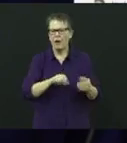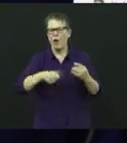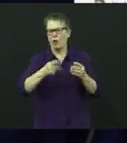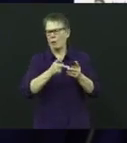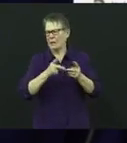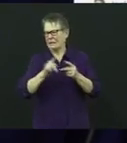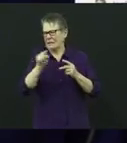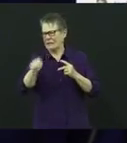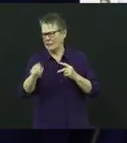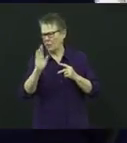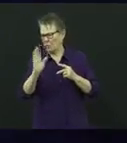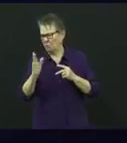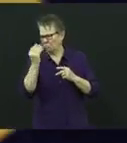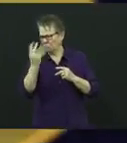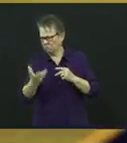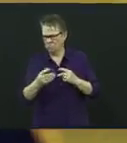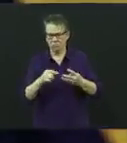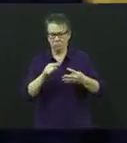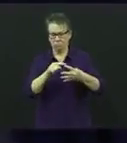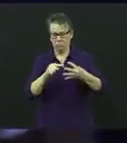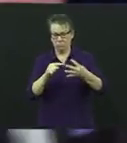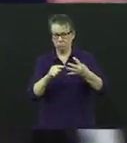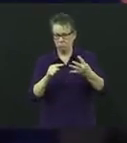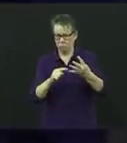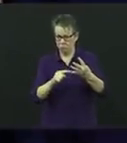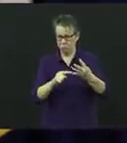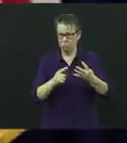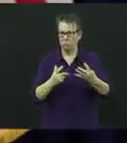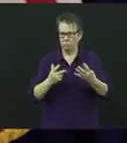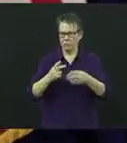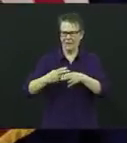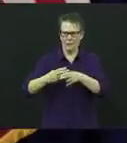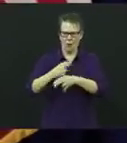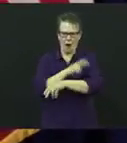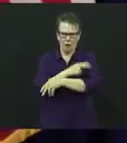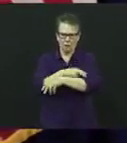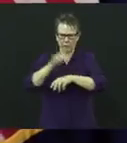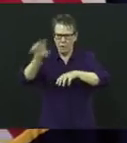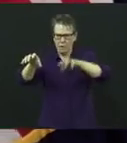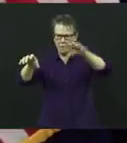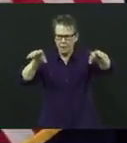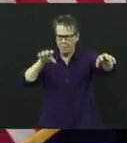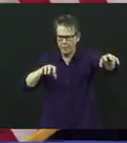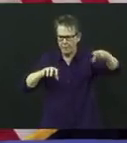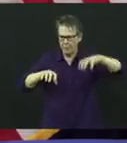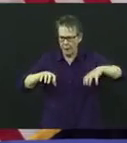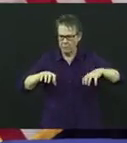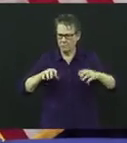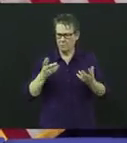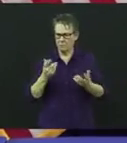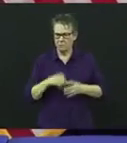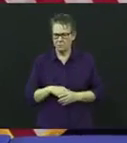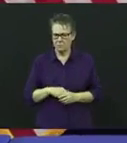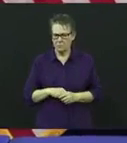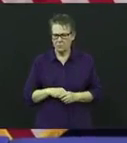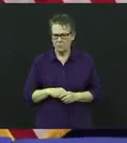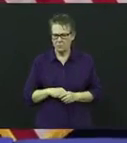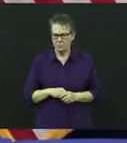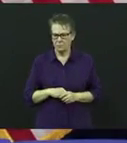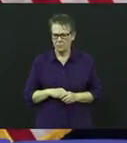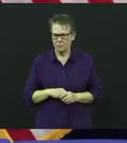up, Gov. Pat, you're kind and gracious to me. I went out of order, but tomorrow we will, just to preview tomorrow's